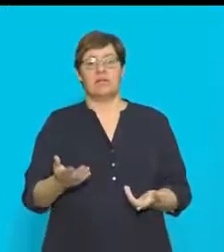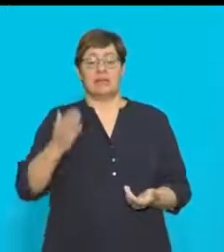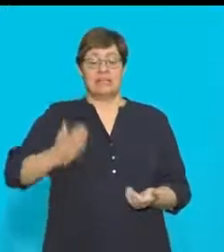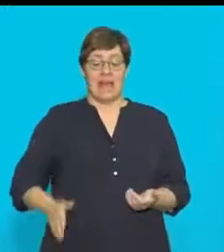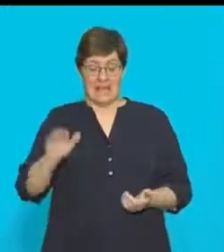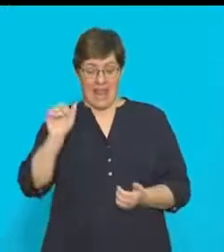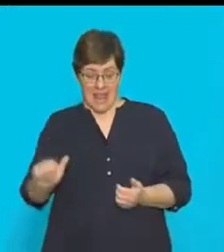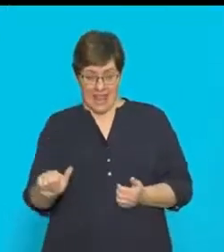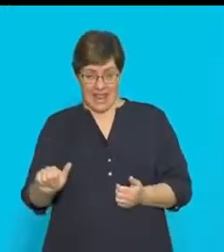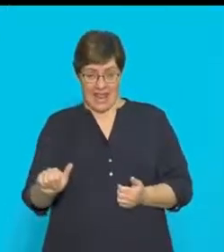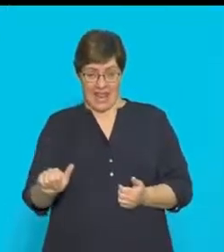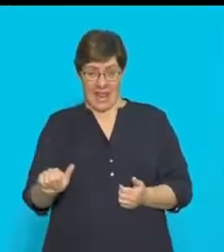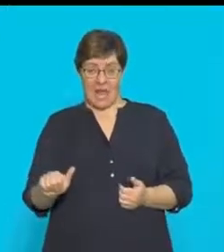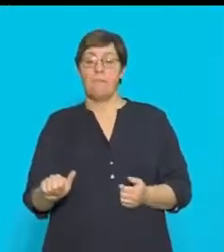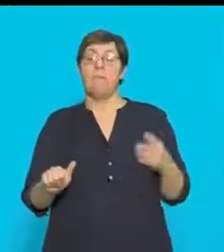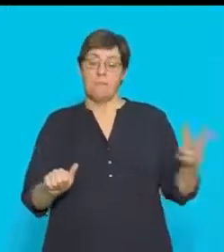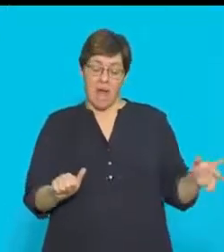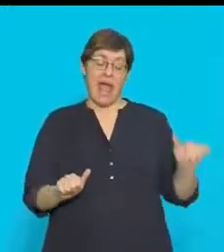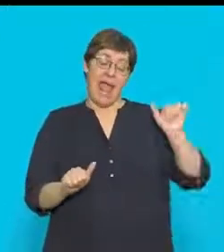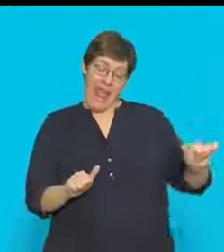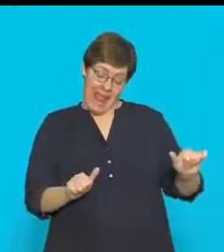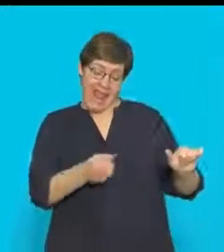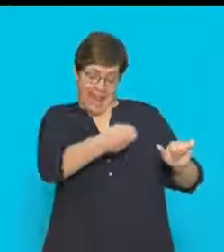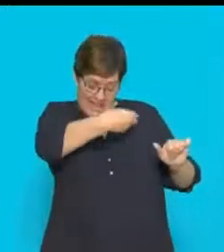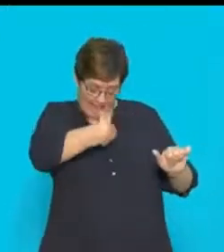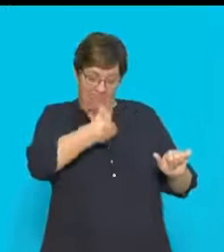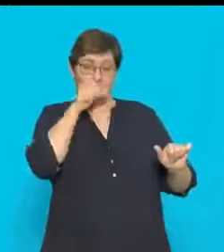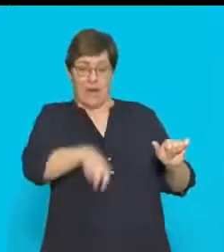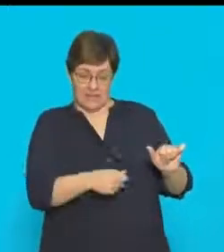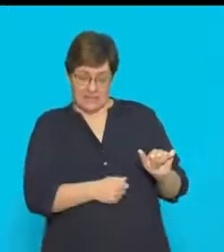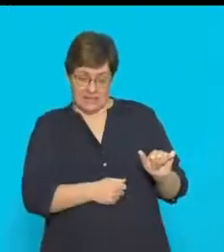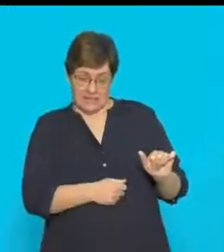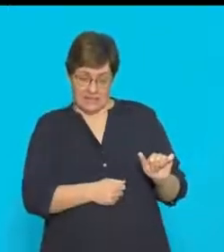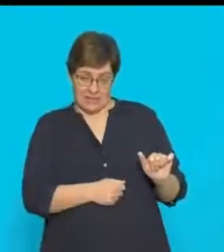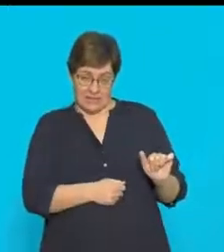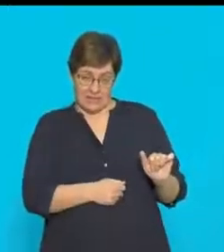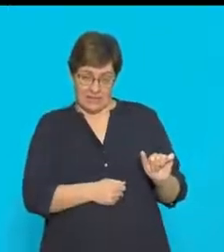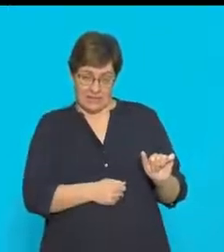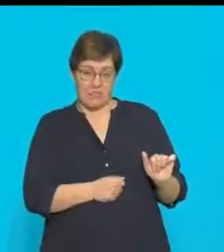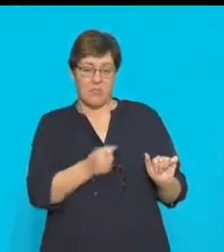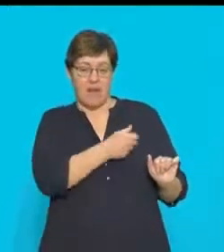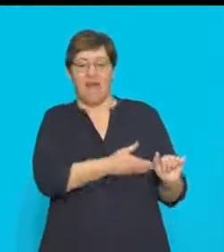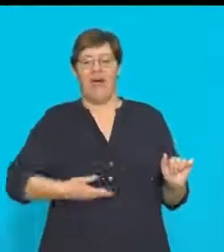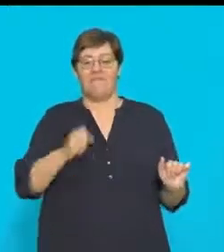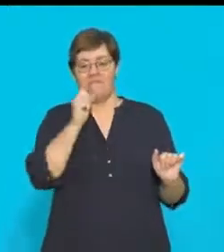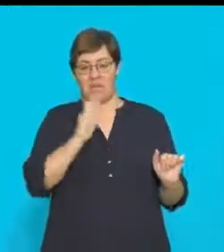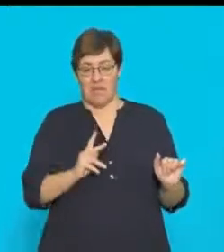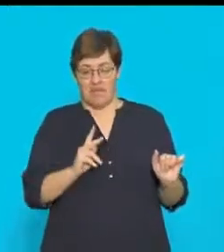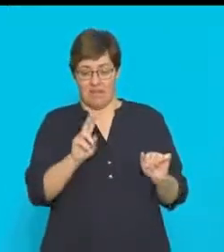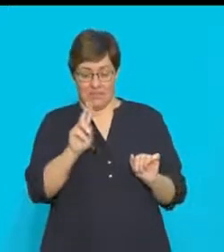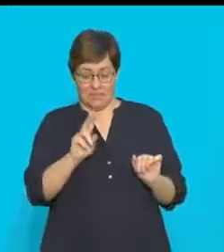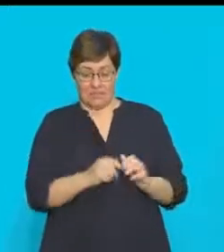we would have to be given the angle across it, and this would be our half pair.